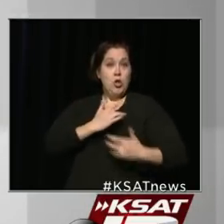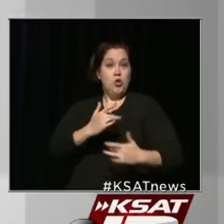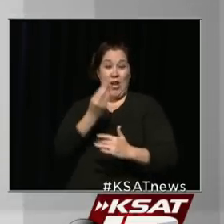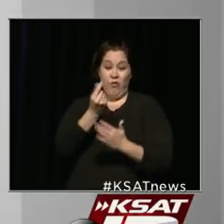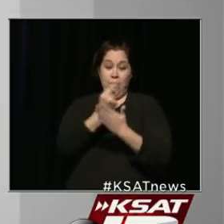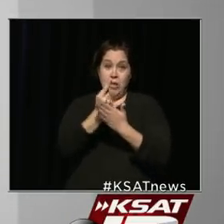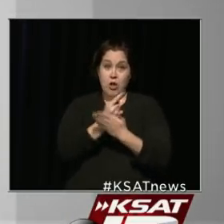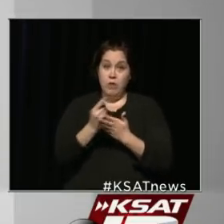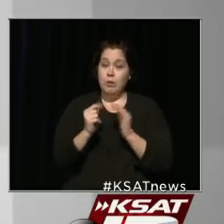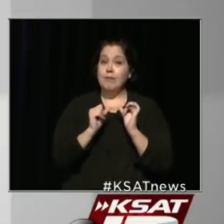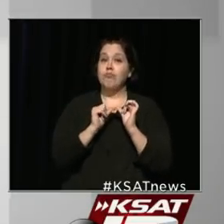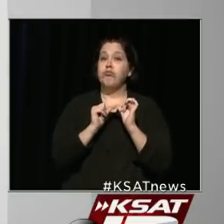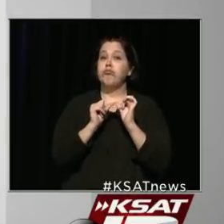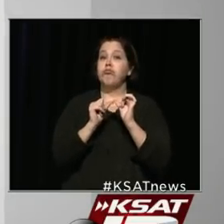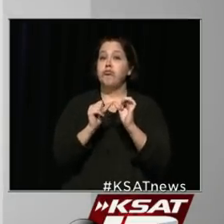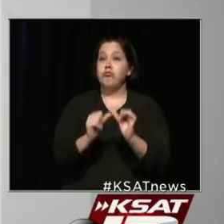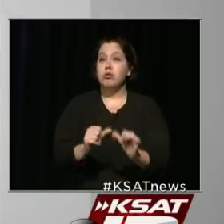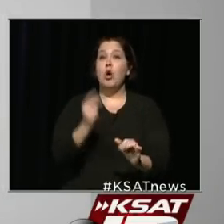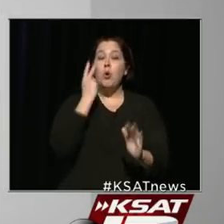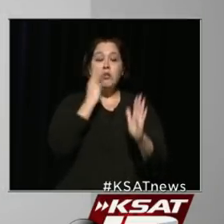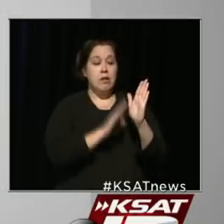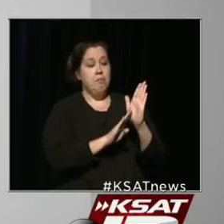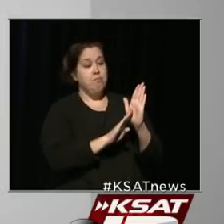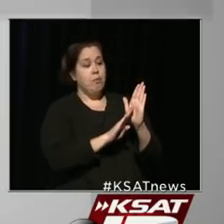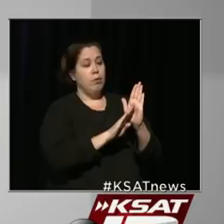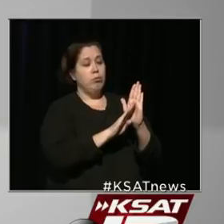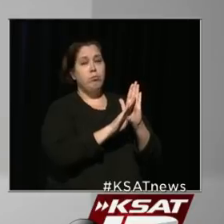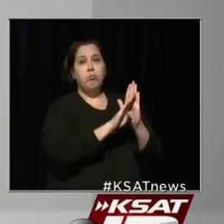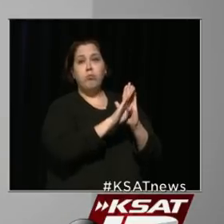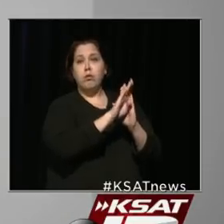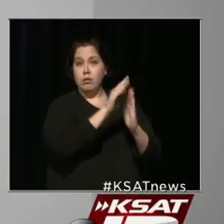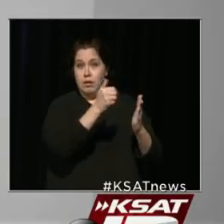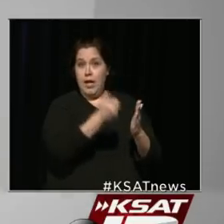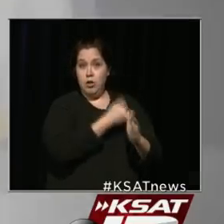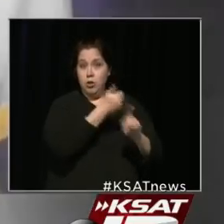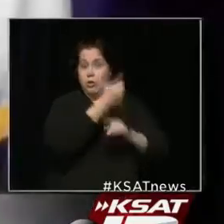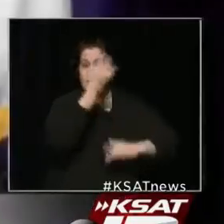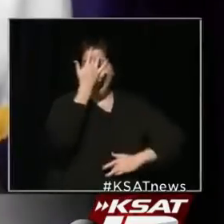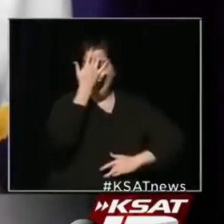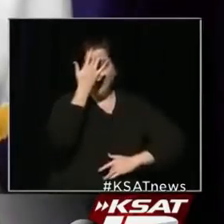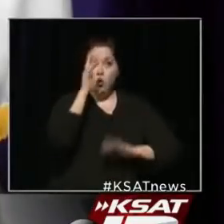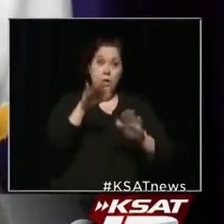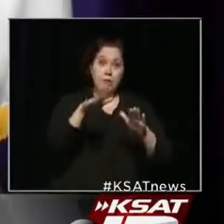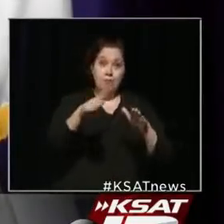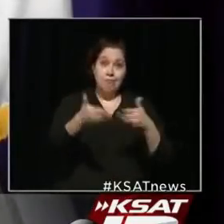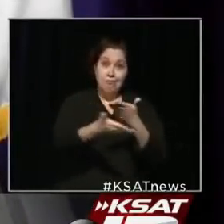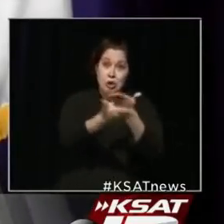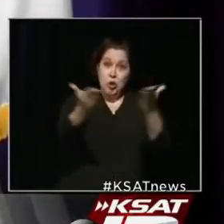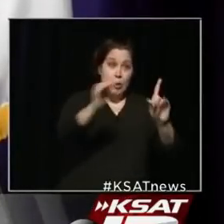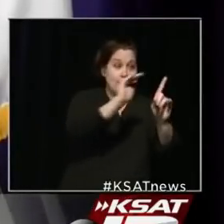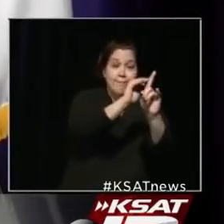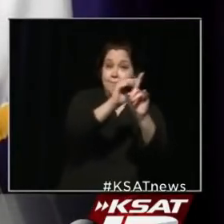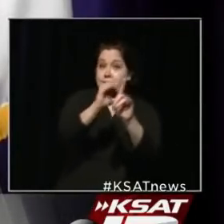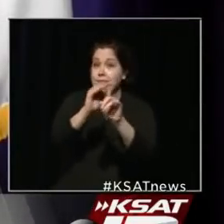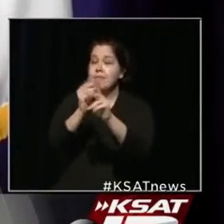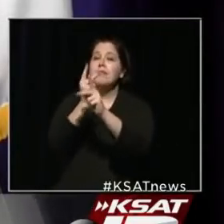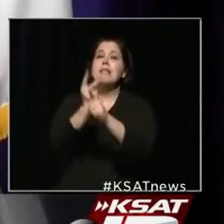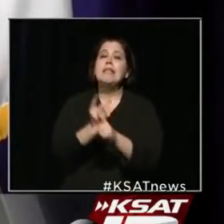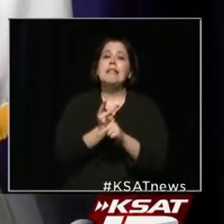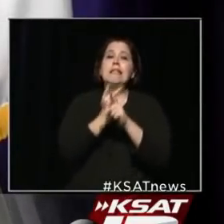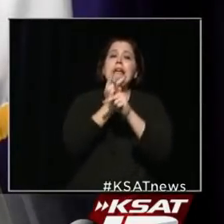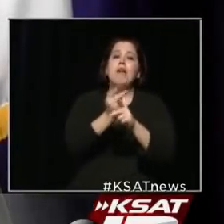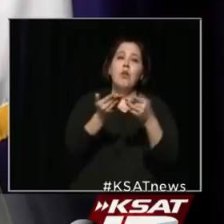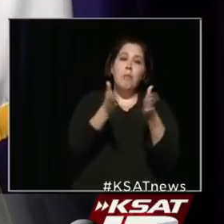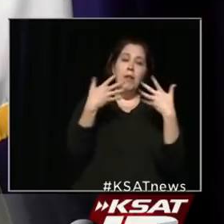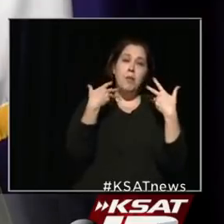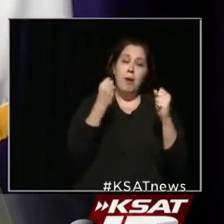few weeks has continued. We are seeing a definite increase in new cases. So that calls on you and everyone you know to be vigilant about the public